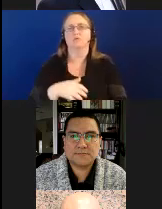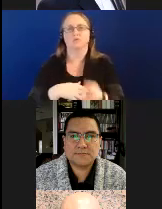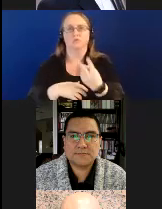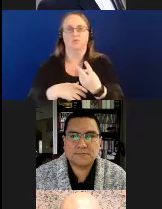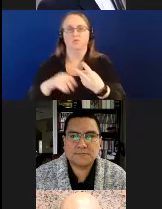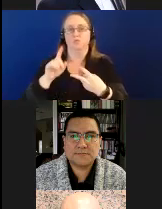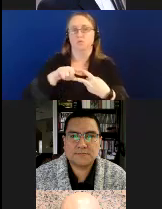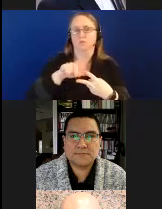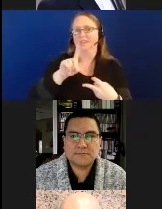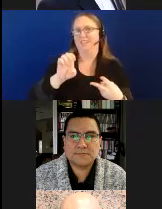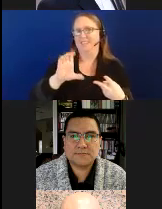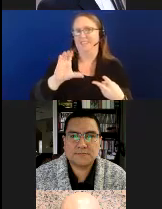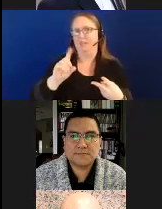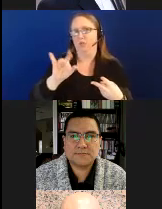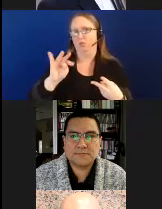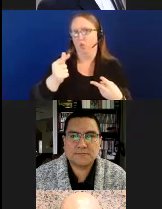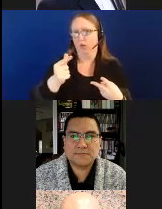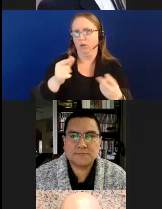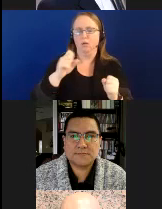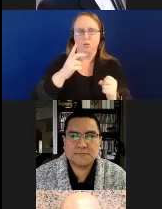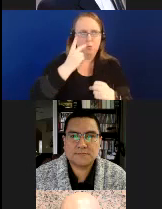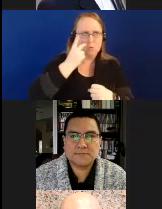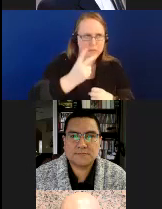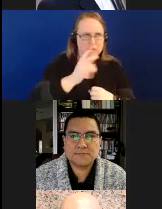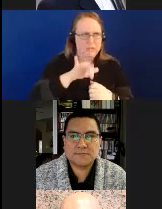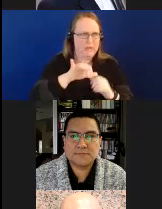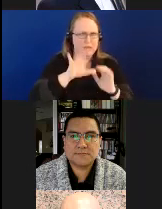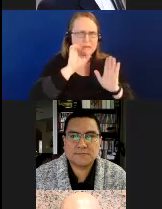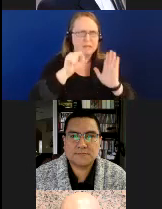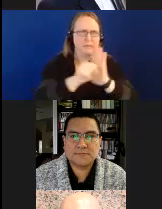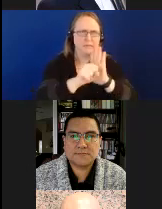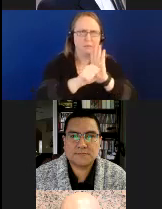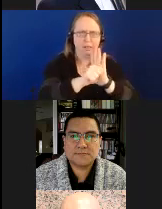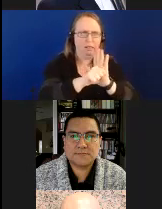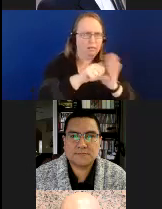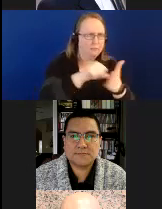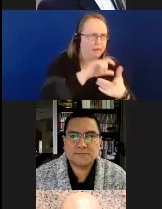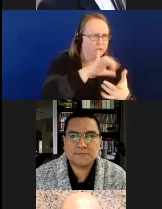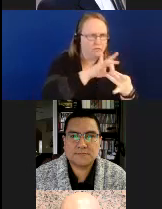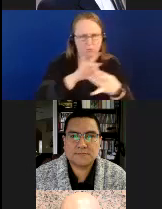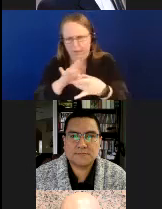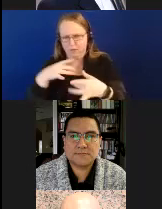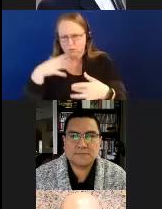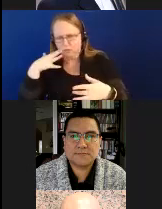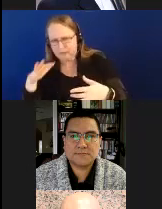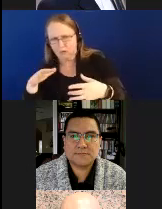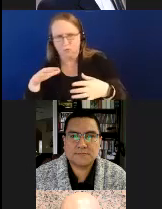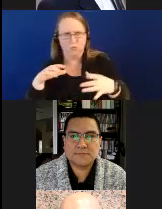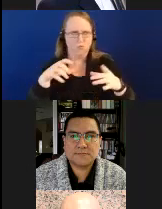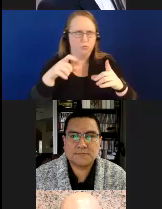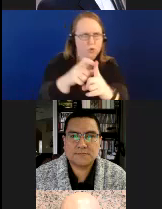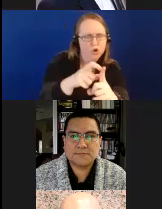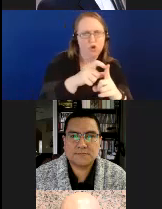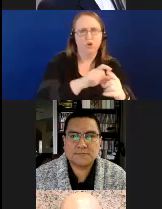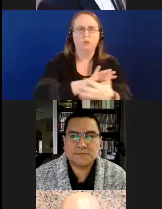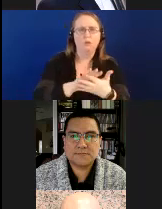is the decoding, the being able to see the symbols on a page, associate them with sounds, connect that to a word. And then there's also